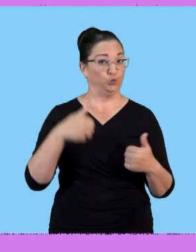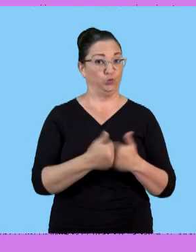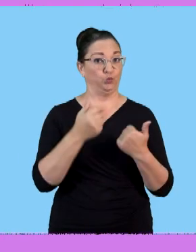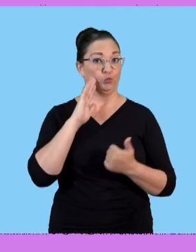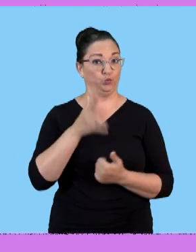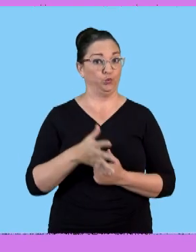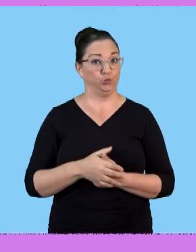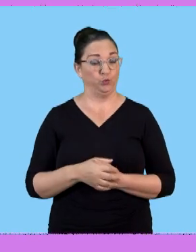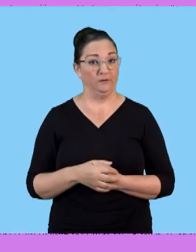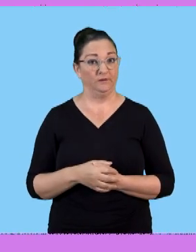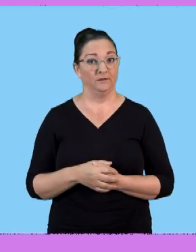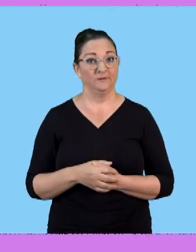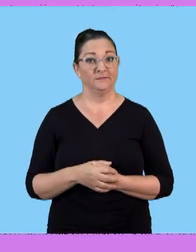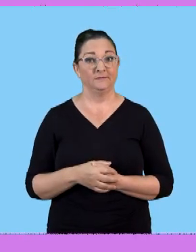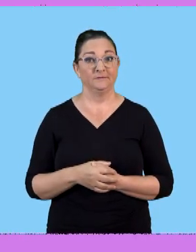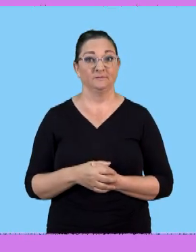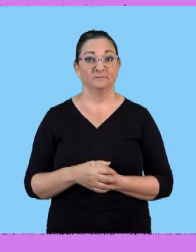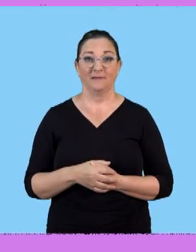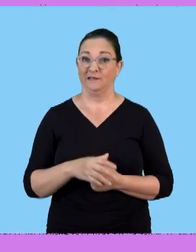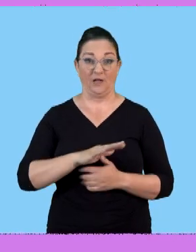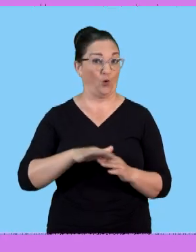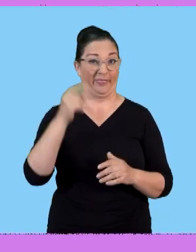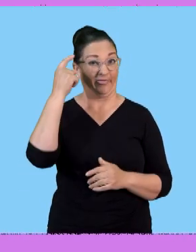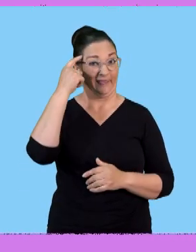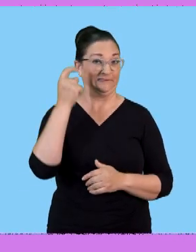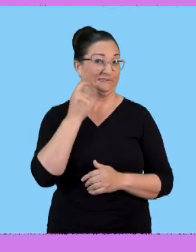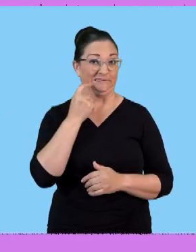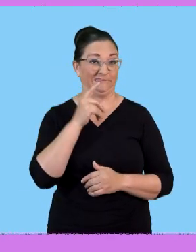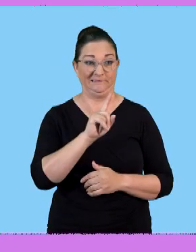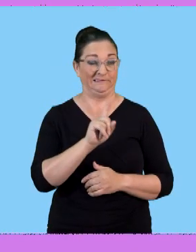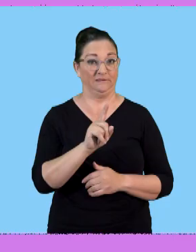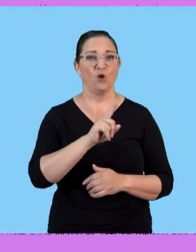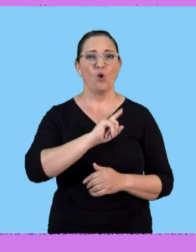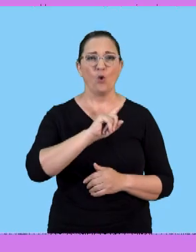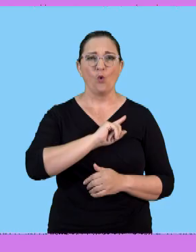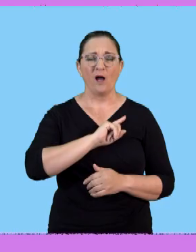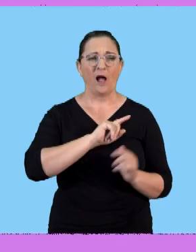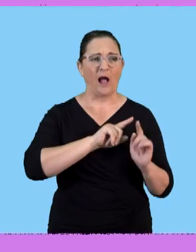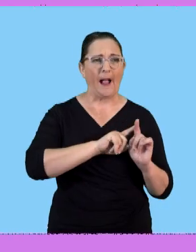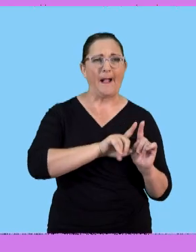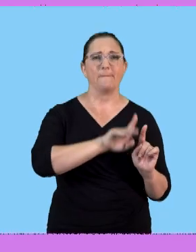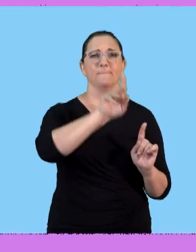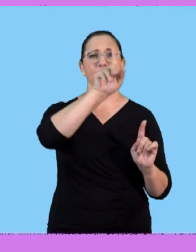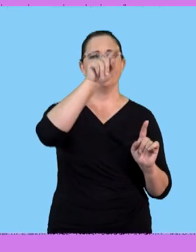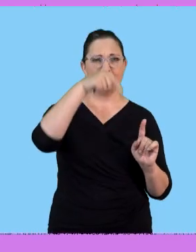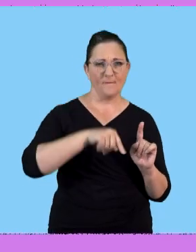challenging. Right? Not easy, because if you look, there are quite a number of uphills.